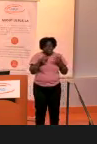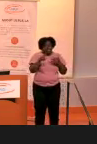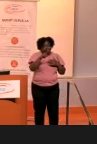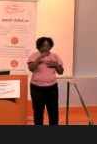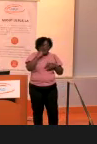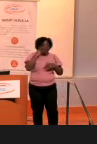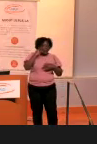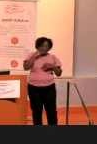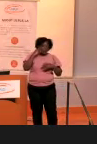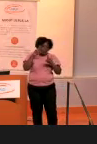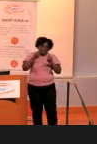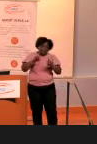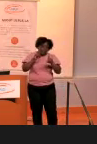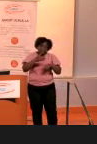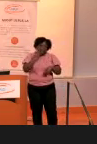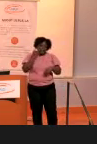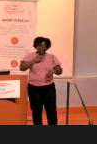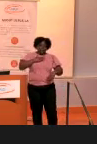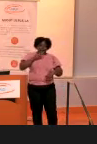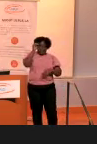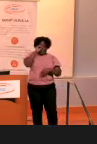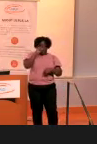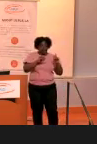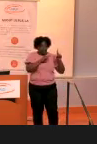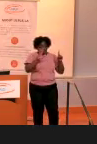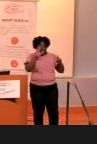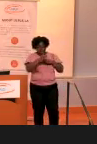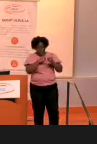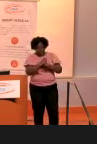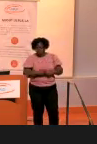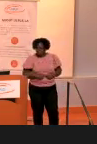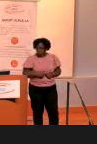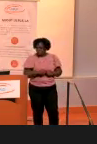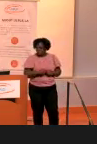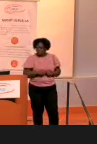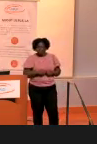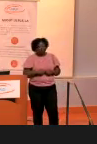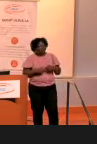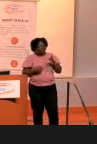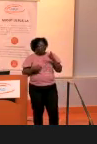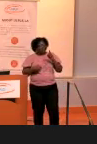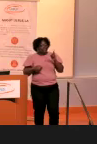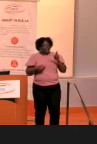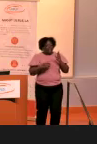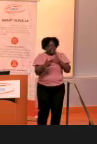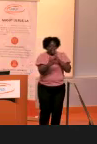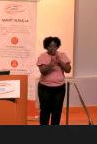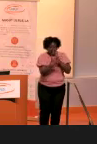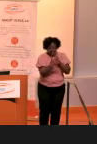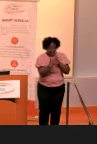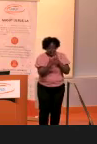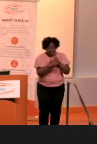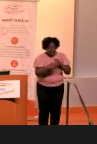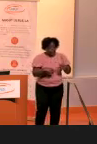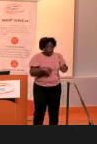benefit from doing the home strips, in my opinion. Okay, perfect. This question's a little bit technical, but from